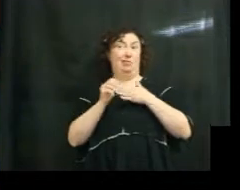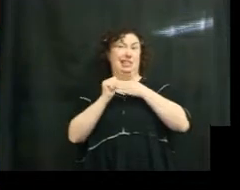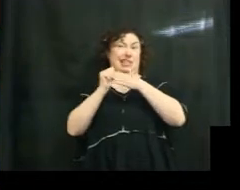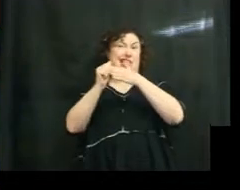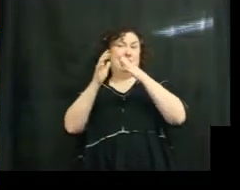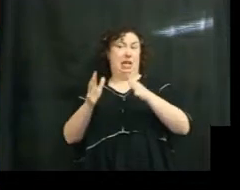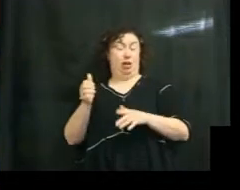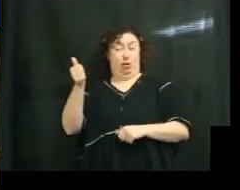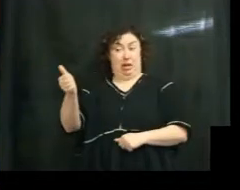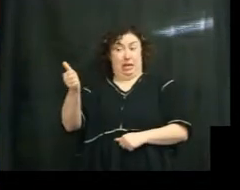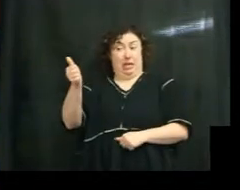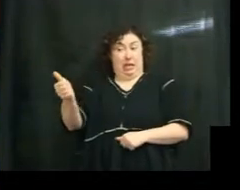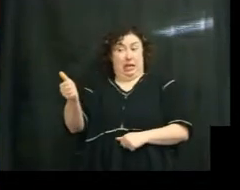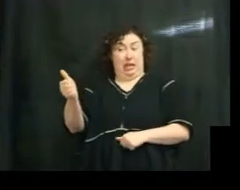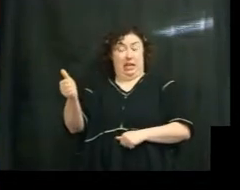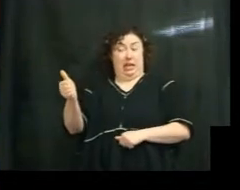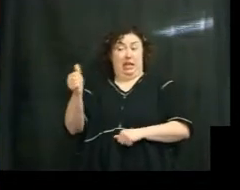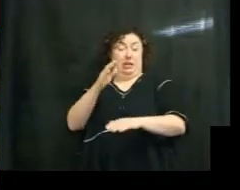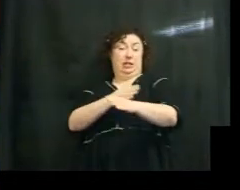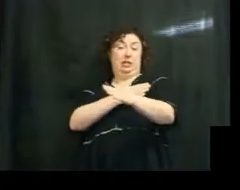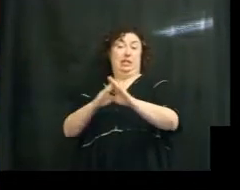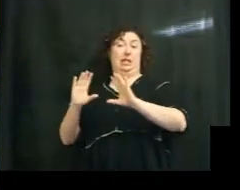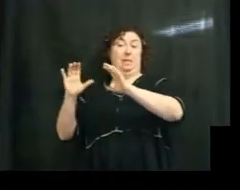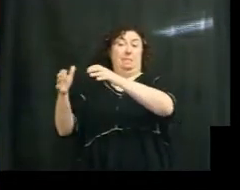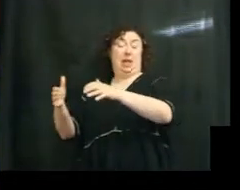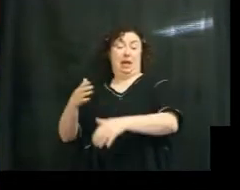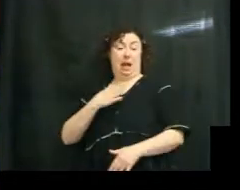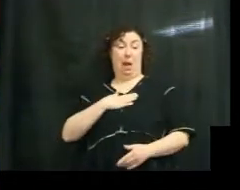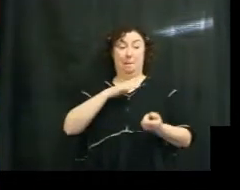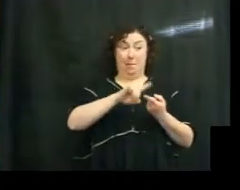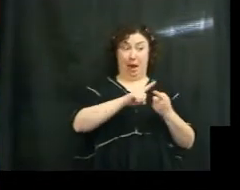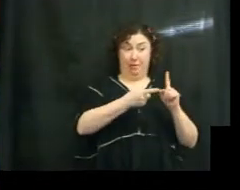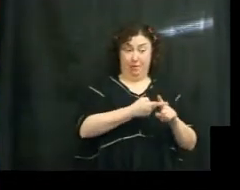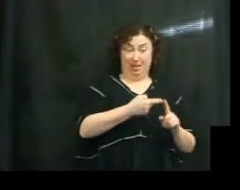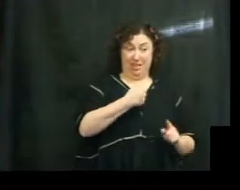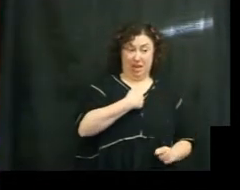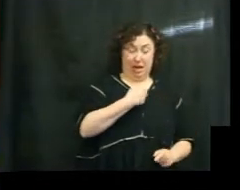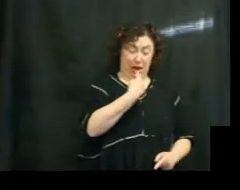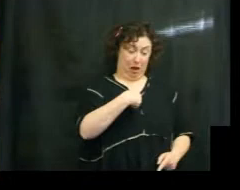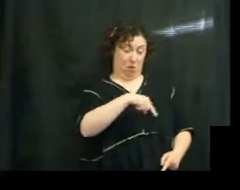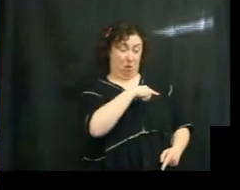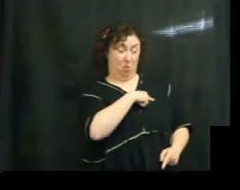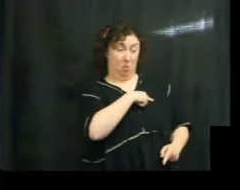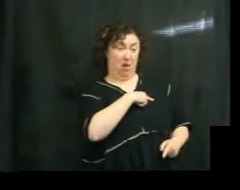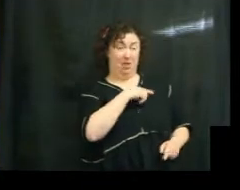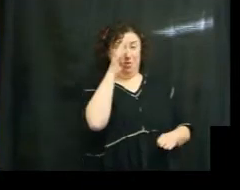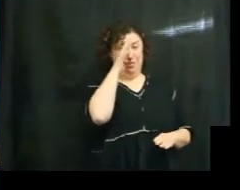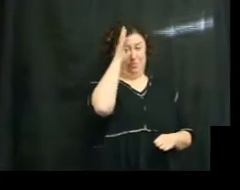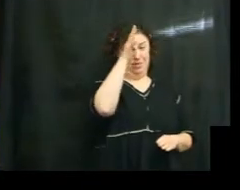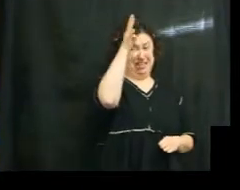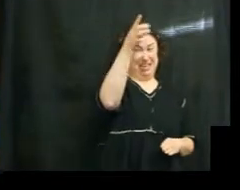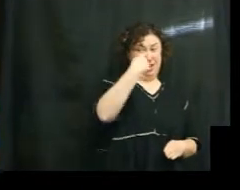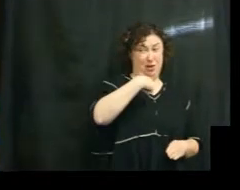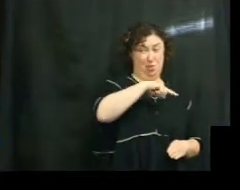own band, and my friends and I would pretend to be in the band too.